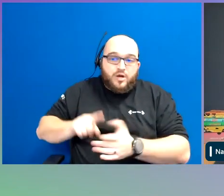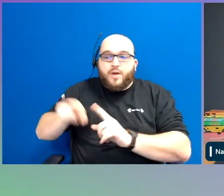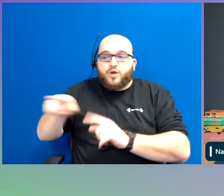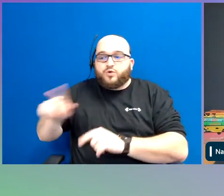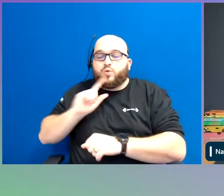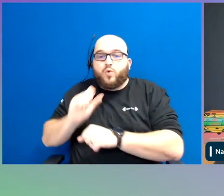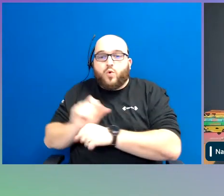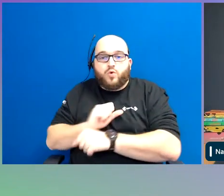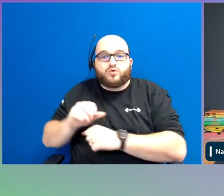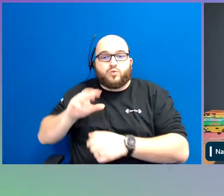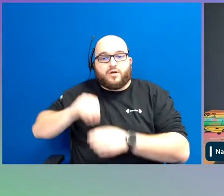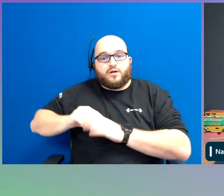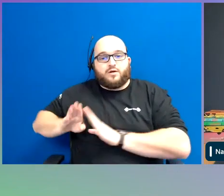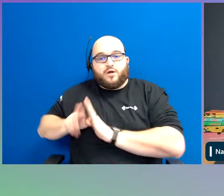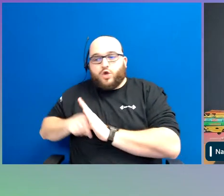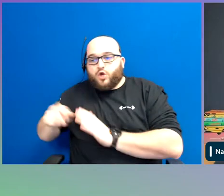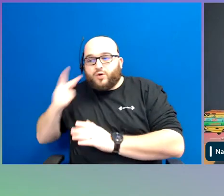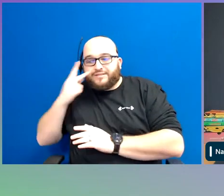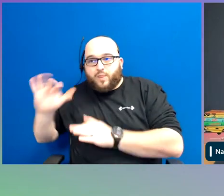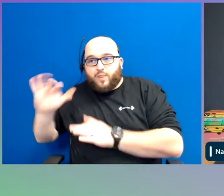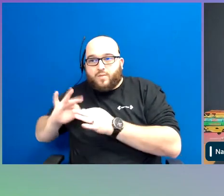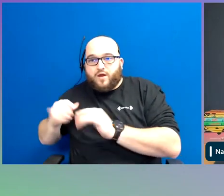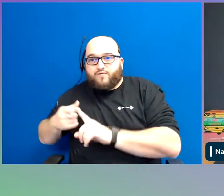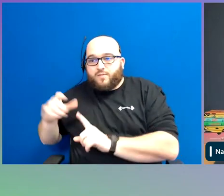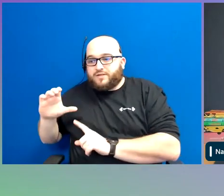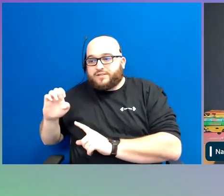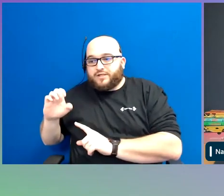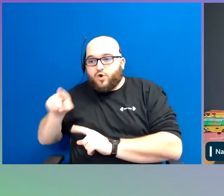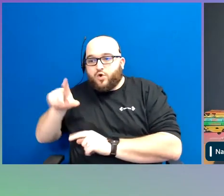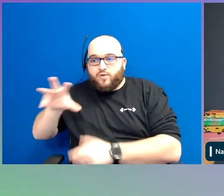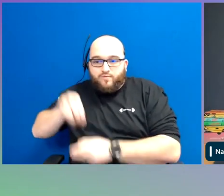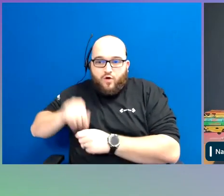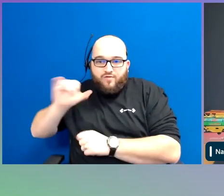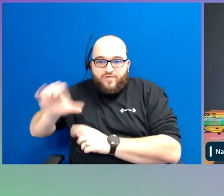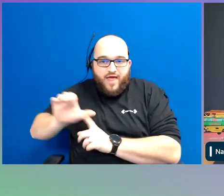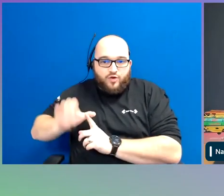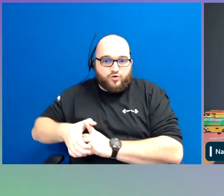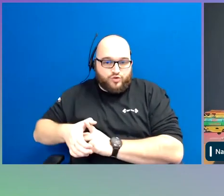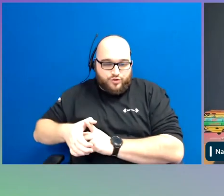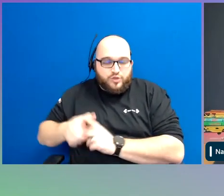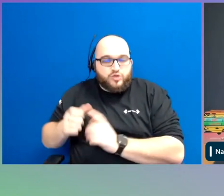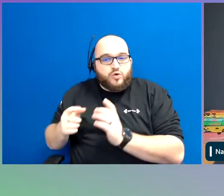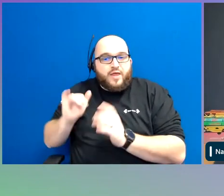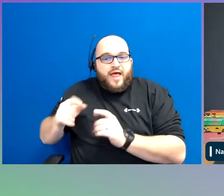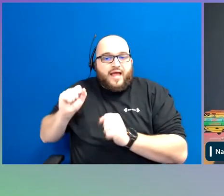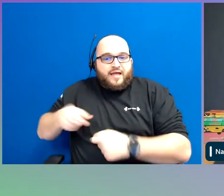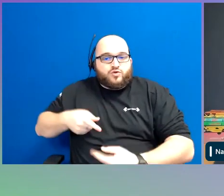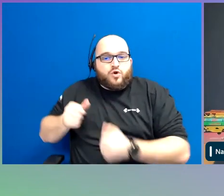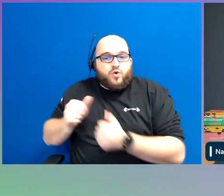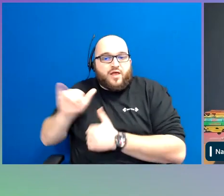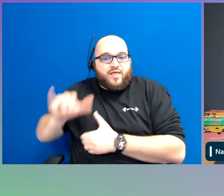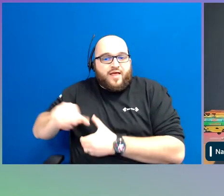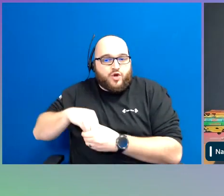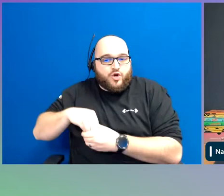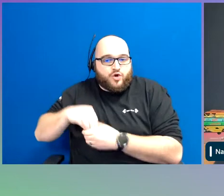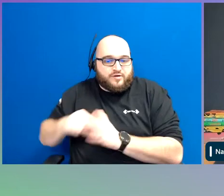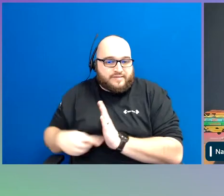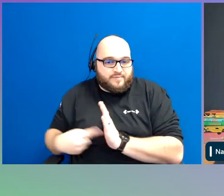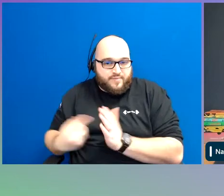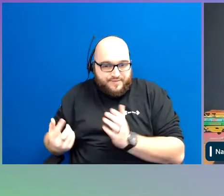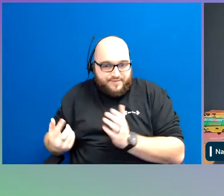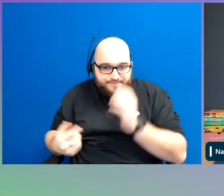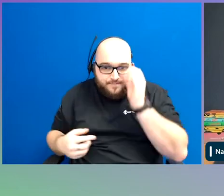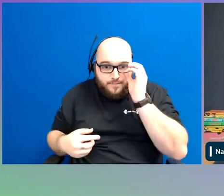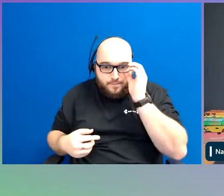seeing the messages from the CEO and you're part of the culture. So that's a really big part of it when it